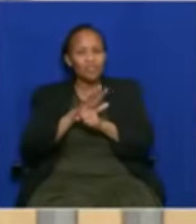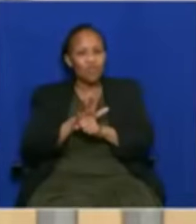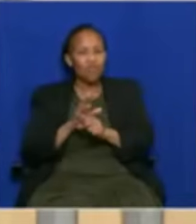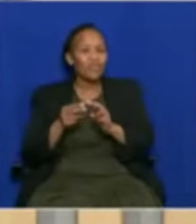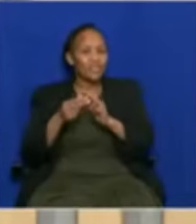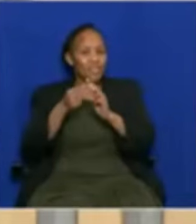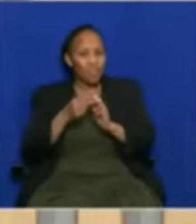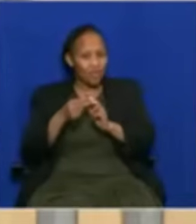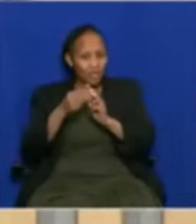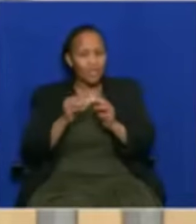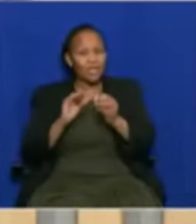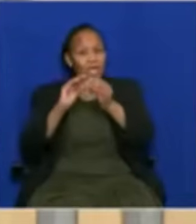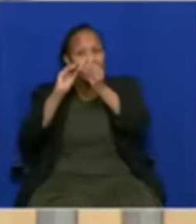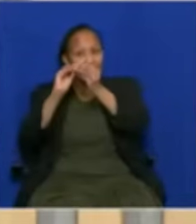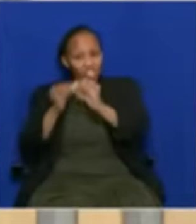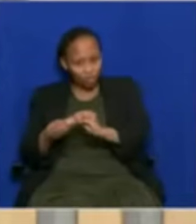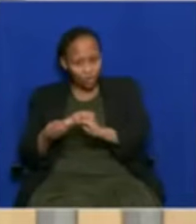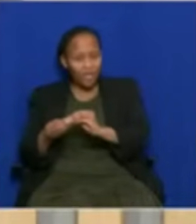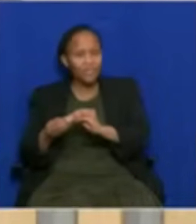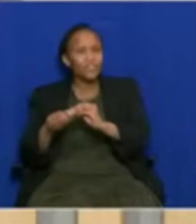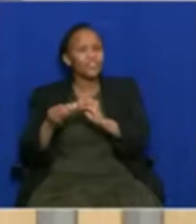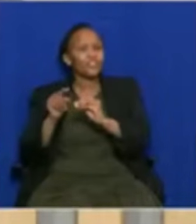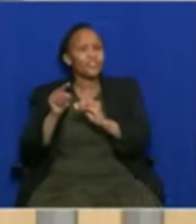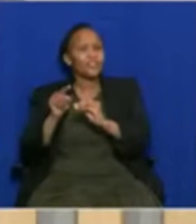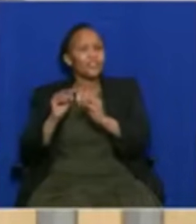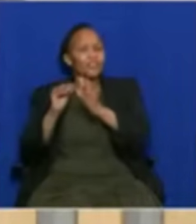of devices, creating